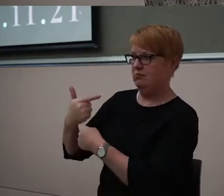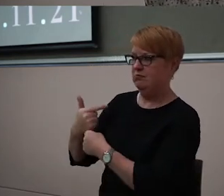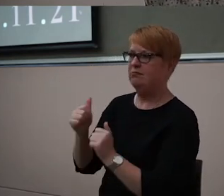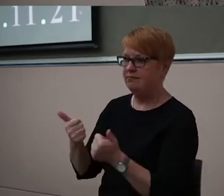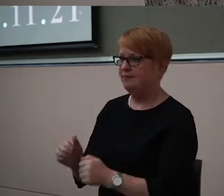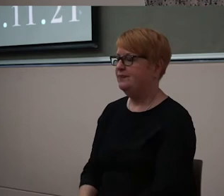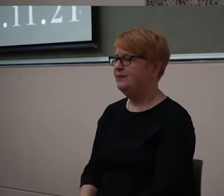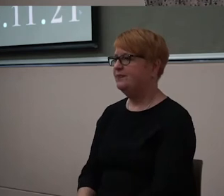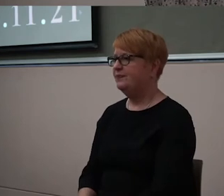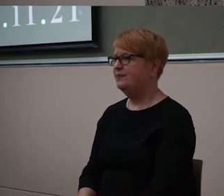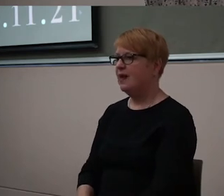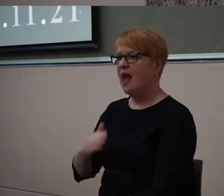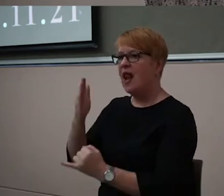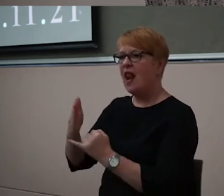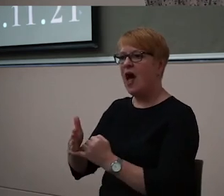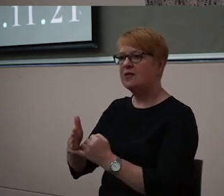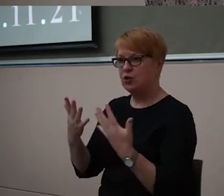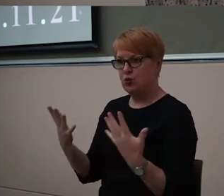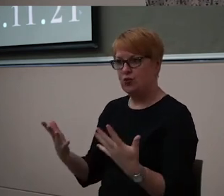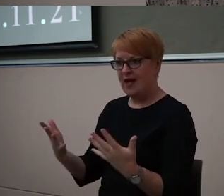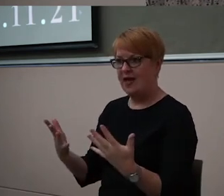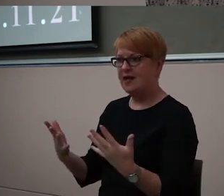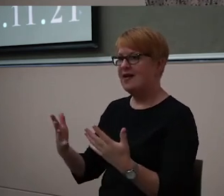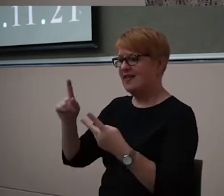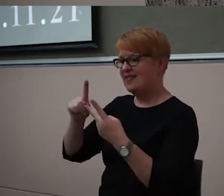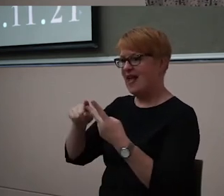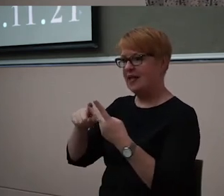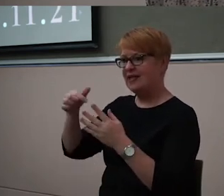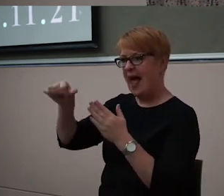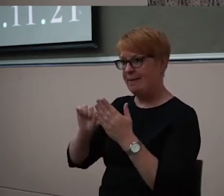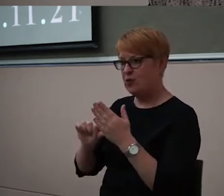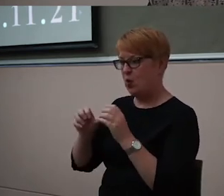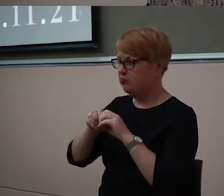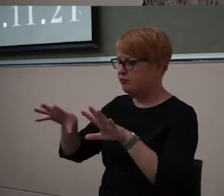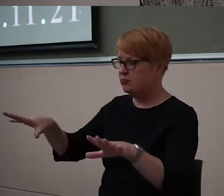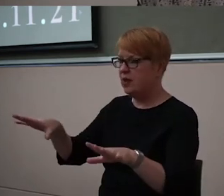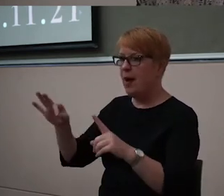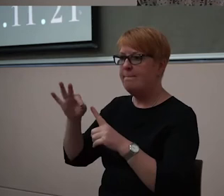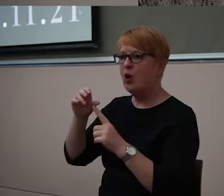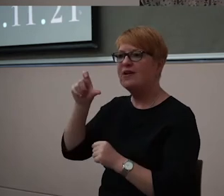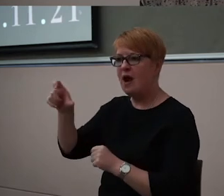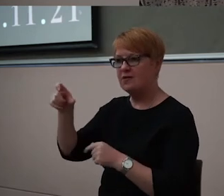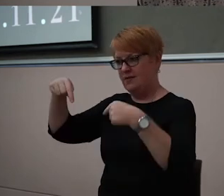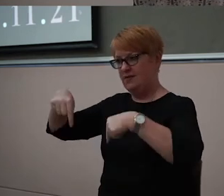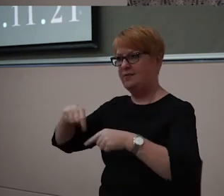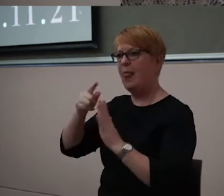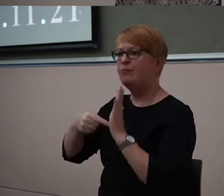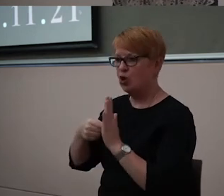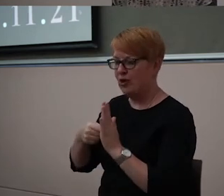And then last day, today, we're also launching the second episode of the app podcast about the project. So there are